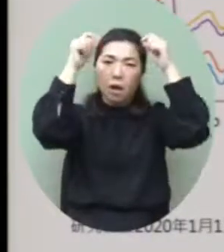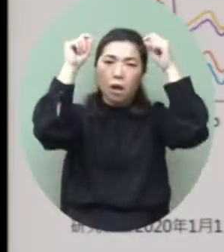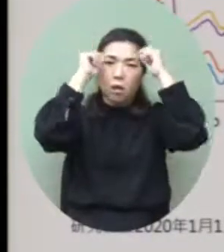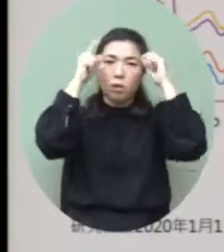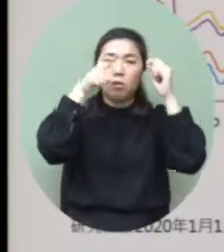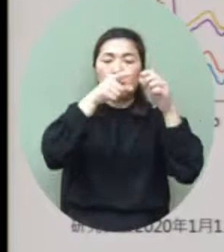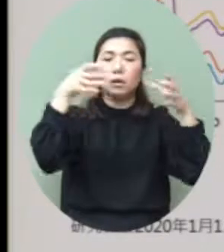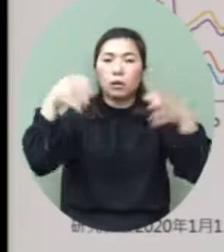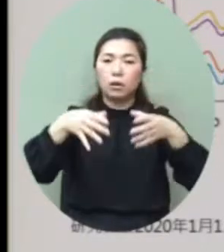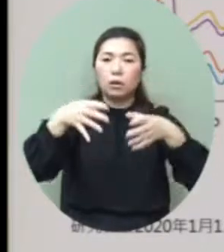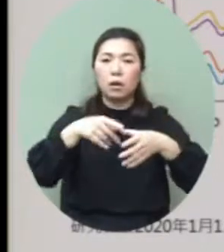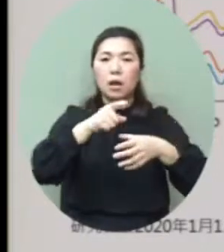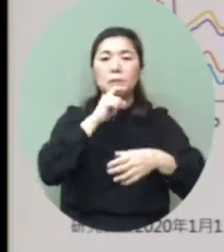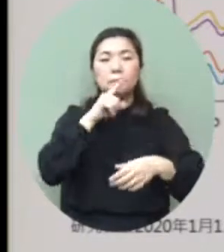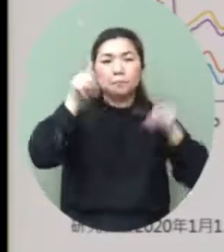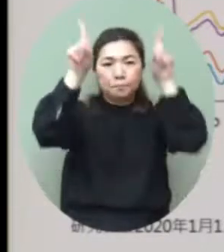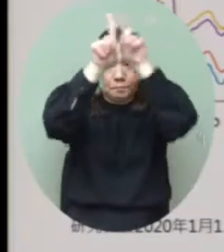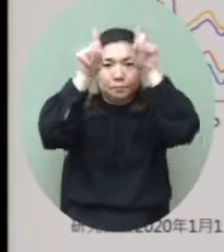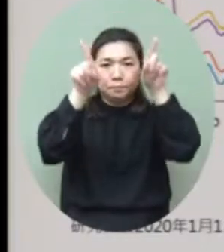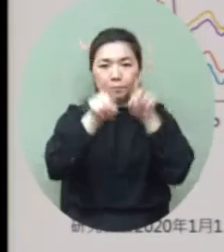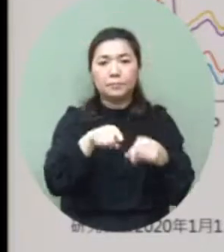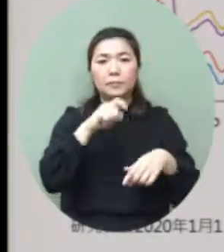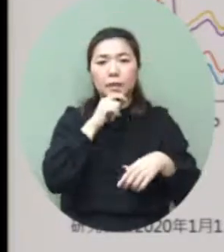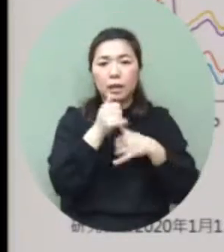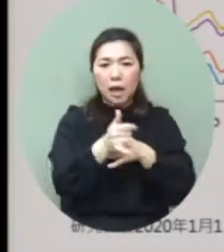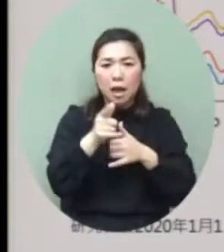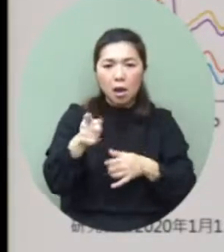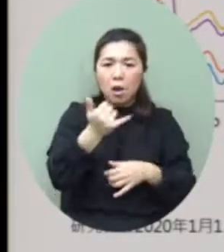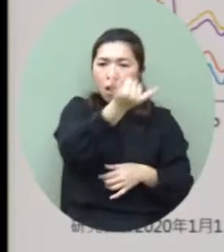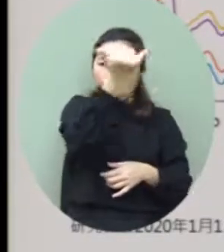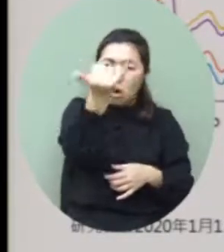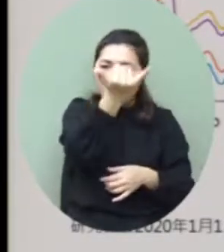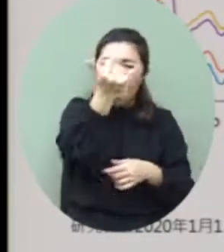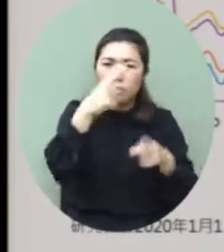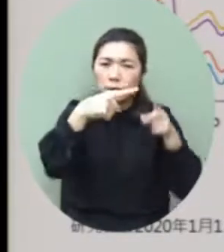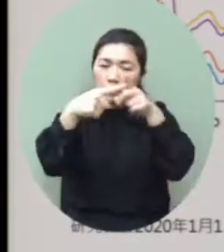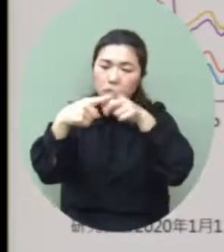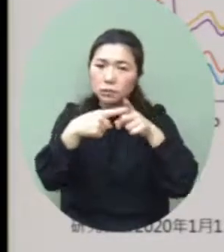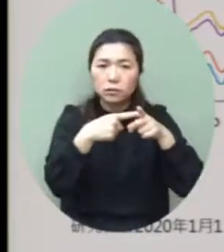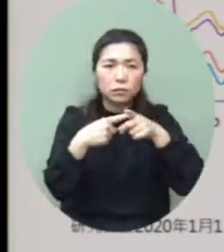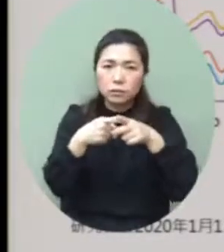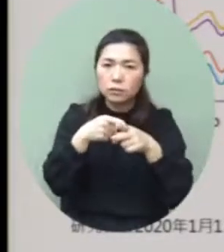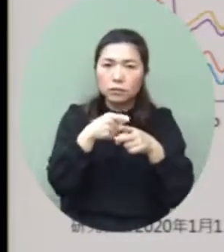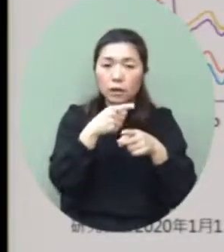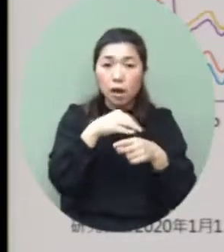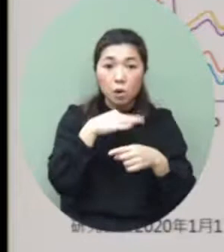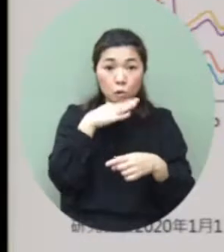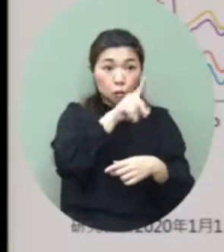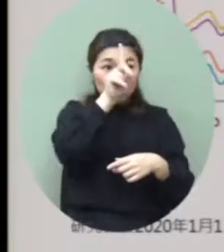is from the Hong Kong U again. They on a regular basis monitor the